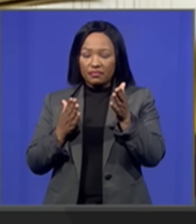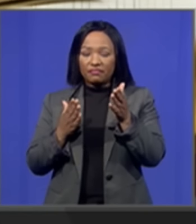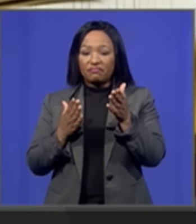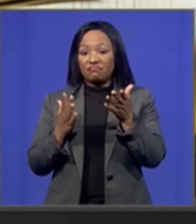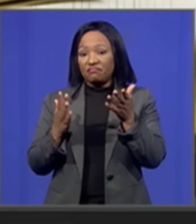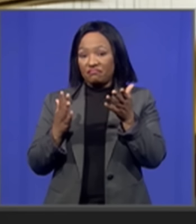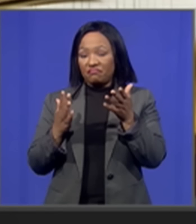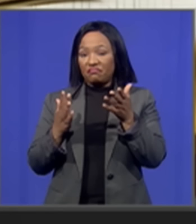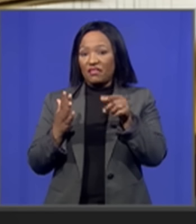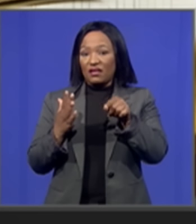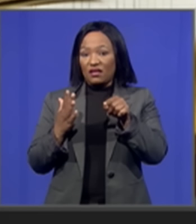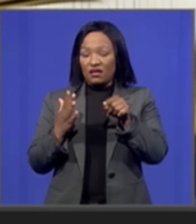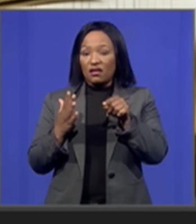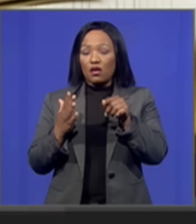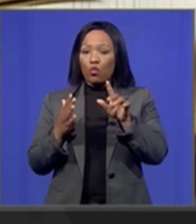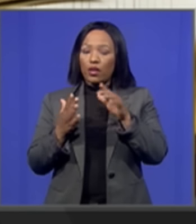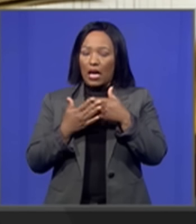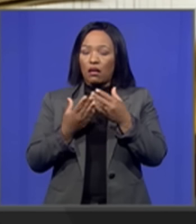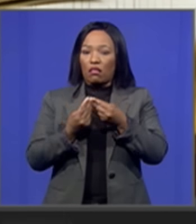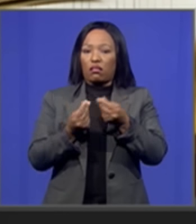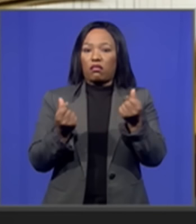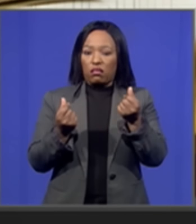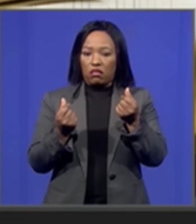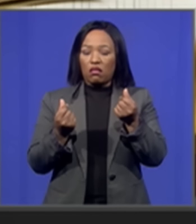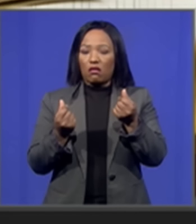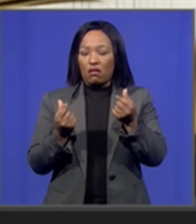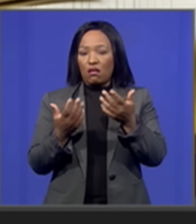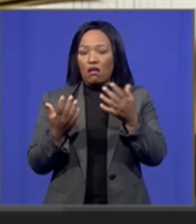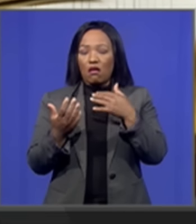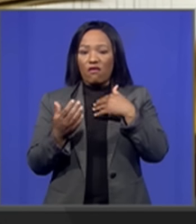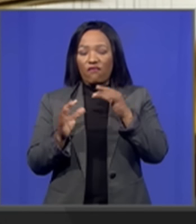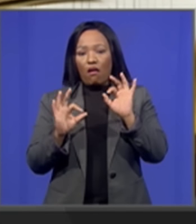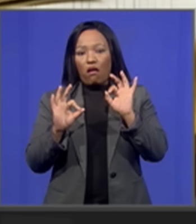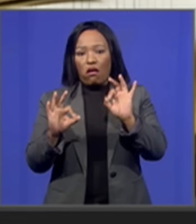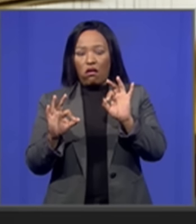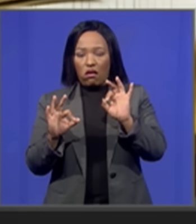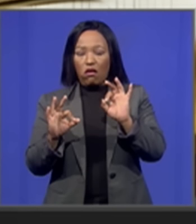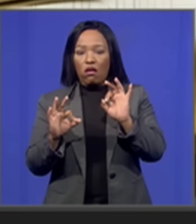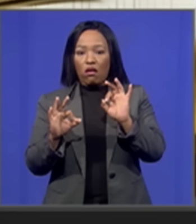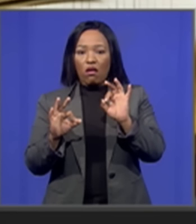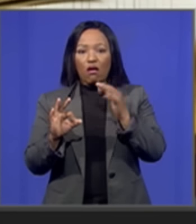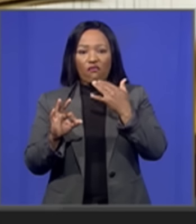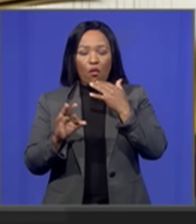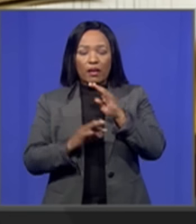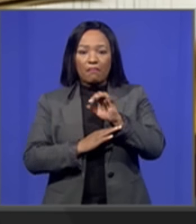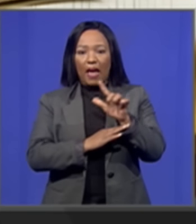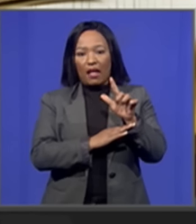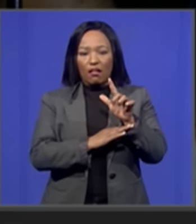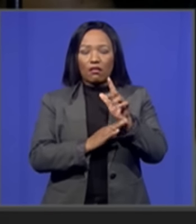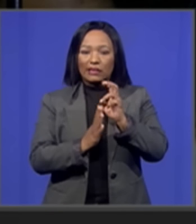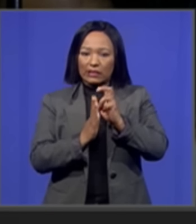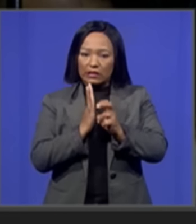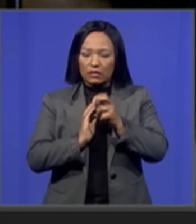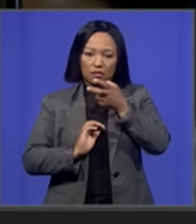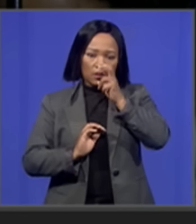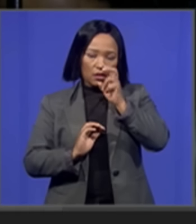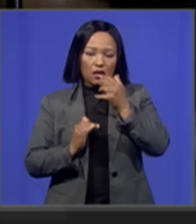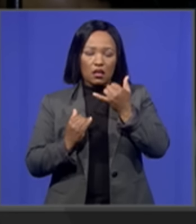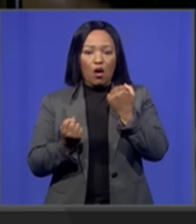risk can adequately be addressed through the imposition of appropriate and stringent bail conditions. The court is